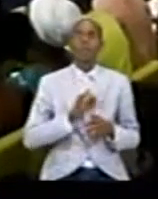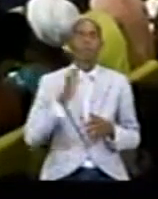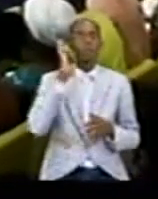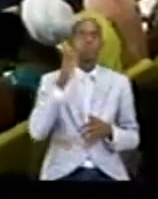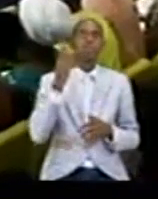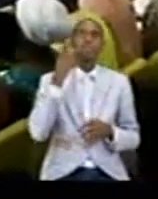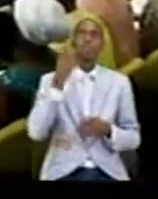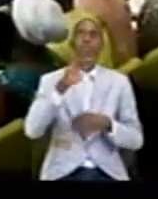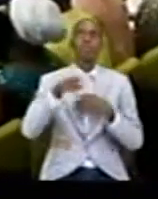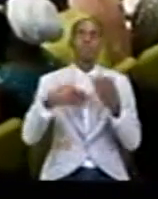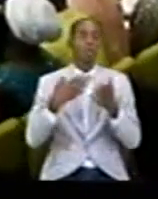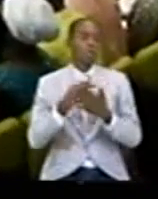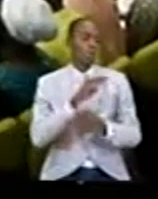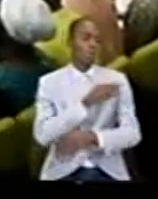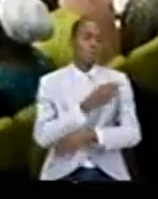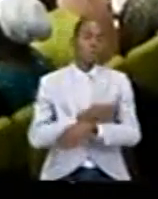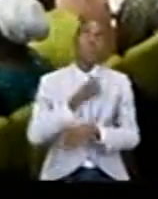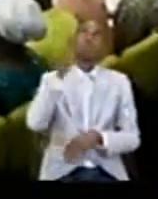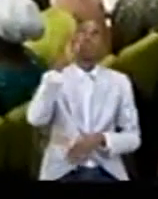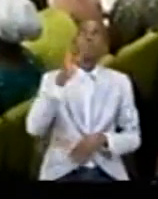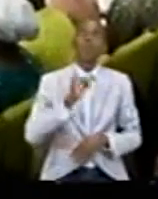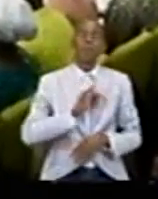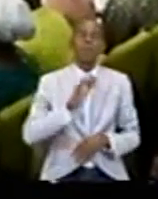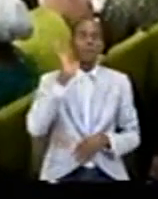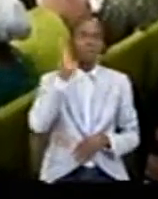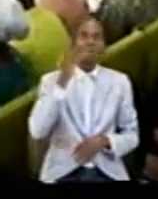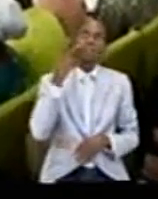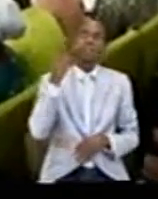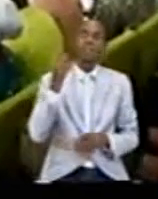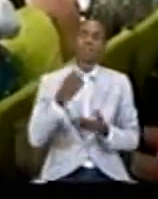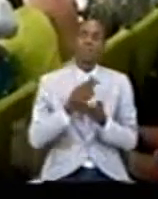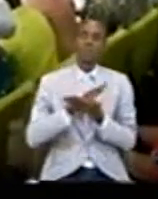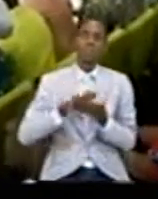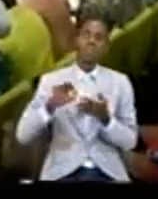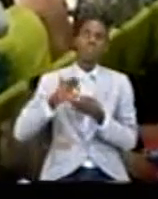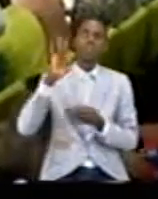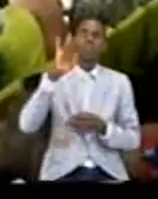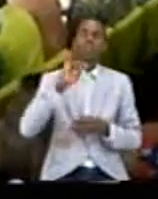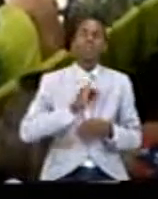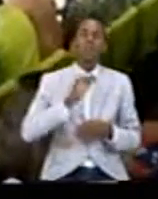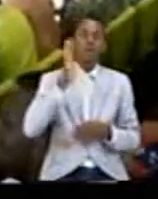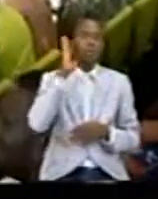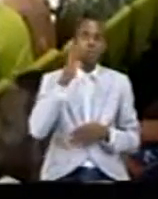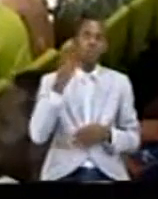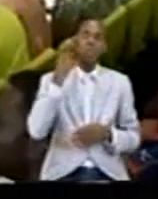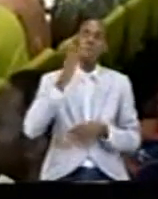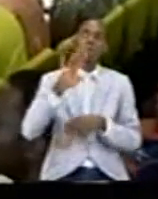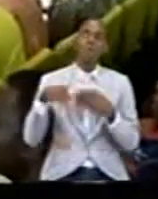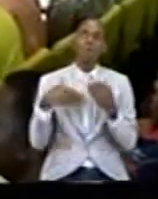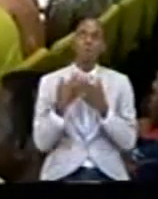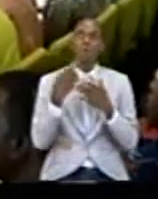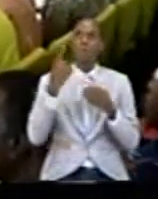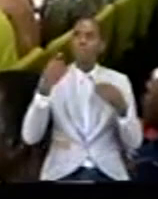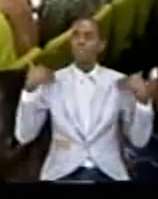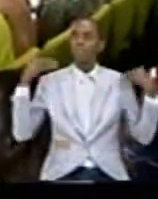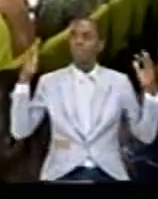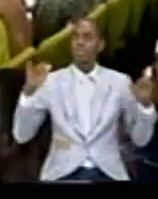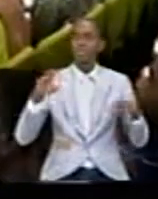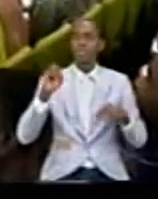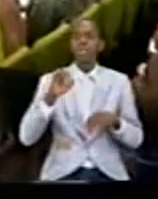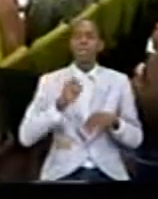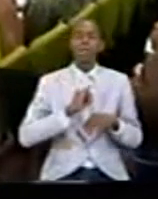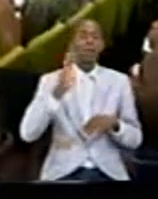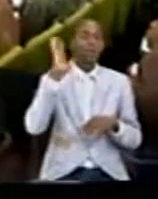God. I will see the Holy Ghost. I will see all the angels. I will see the patriarchs